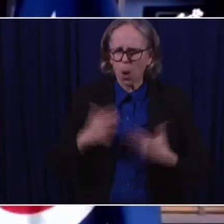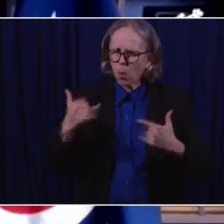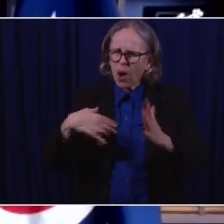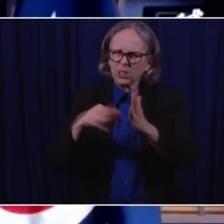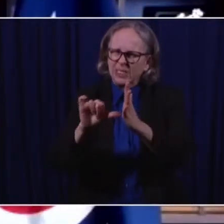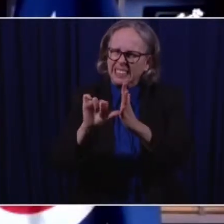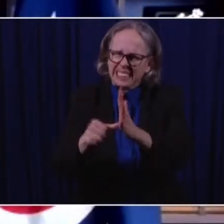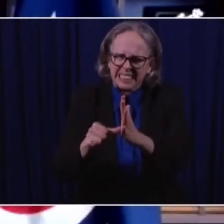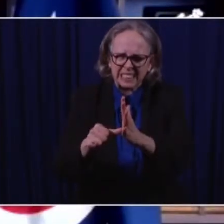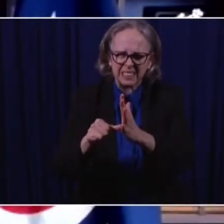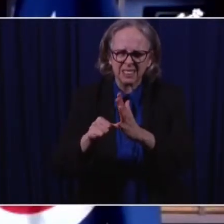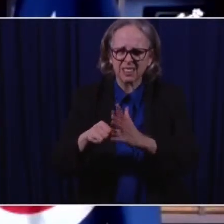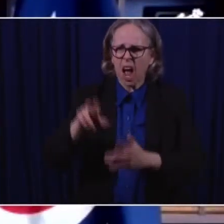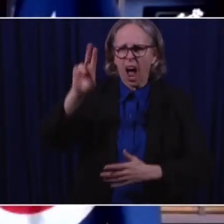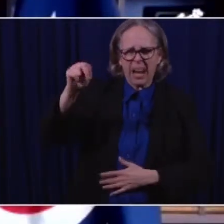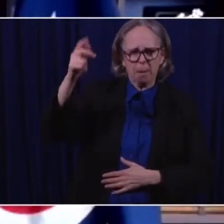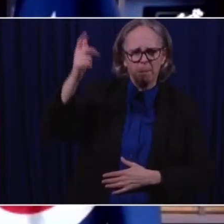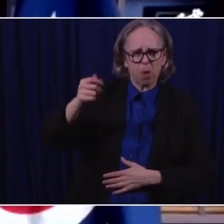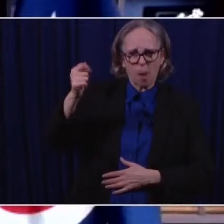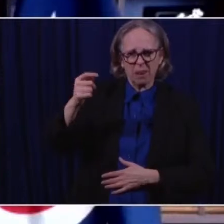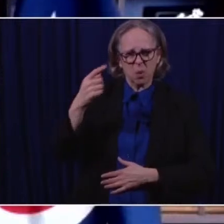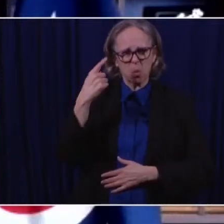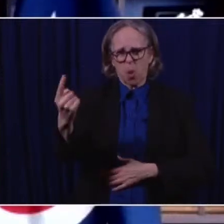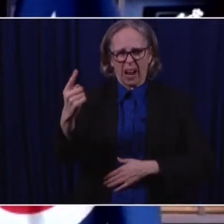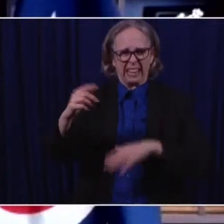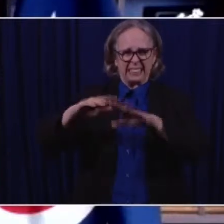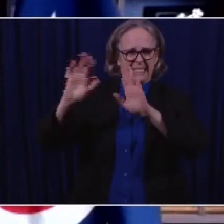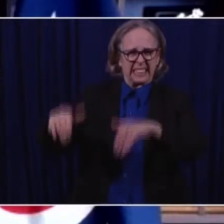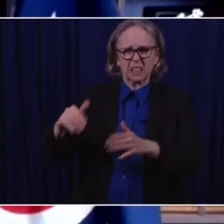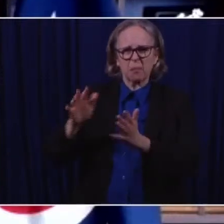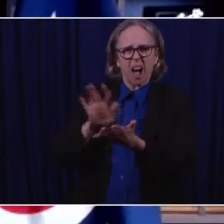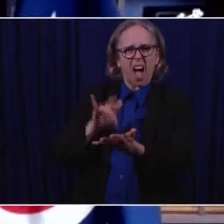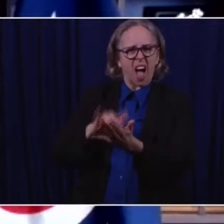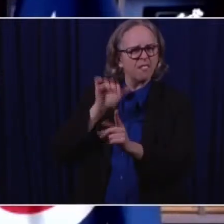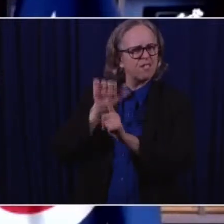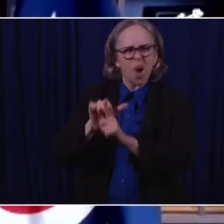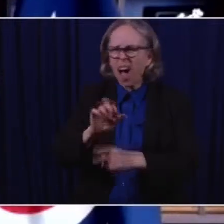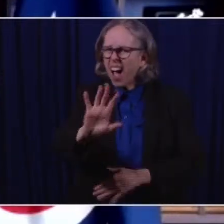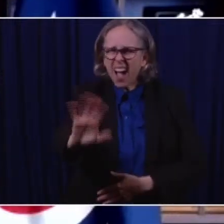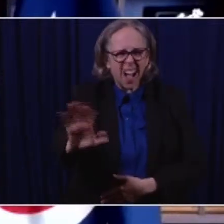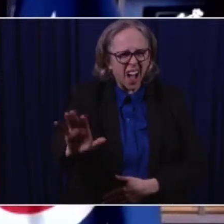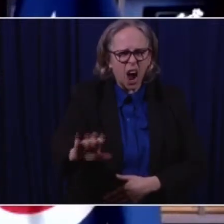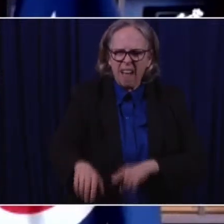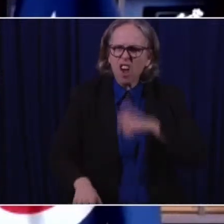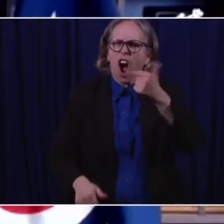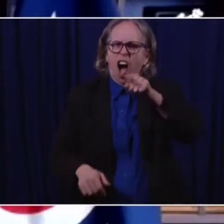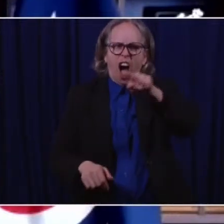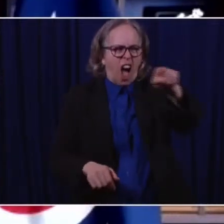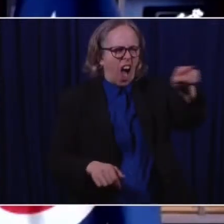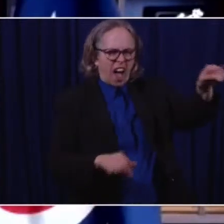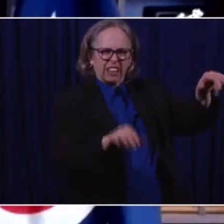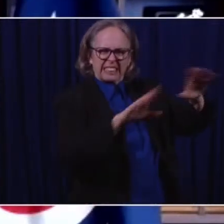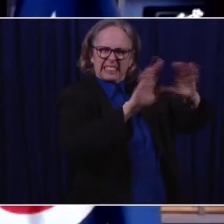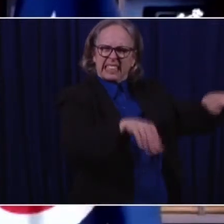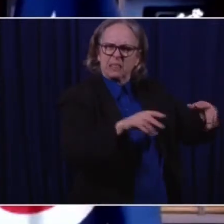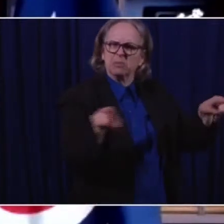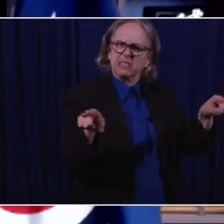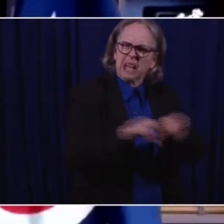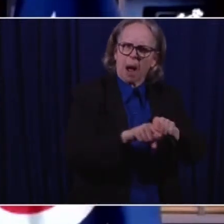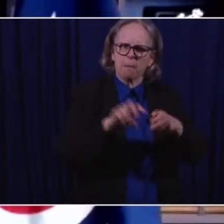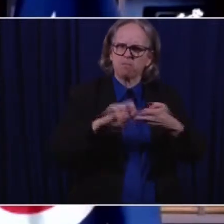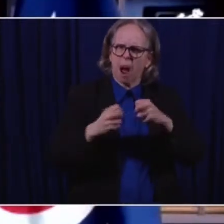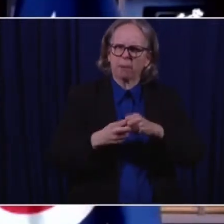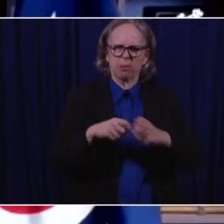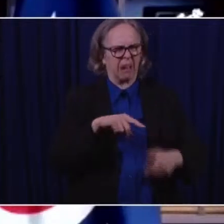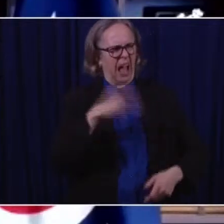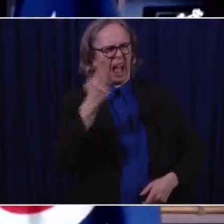nature, and there are a lot of ingredients into getting it right. But all hands are on deck